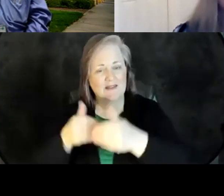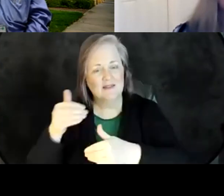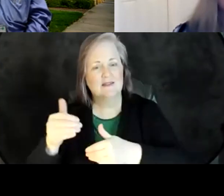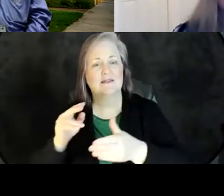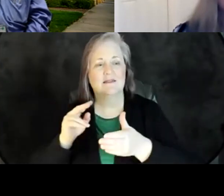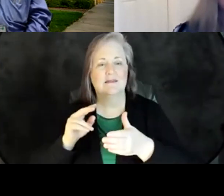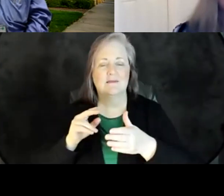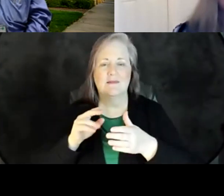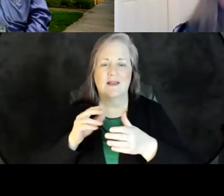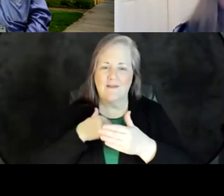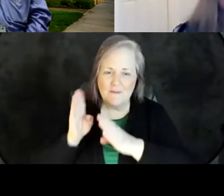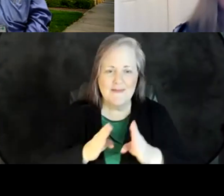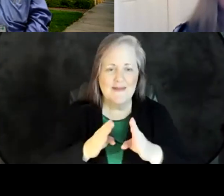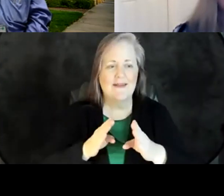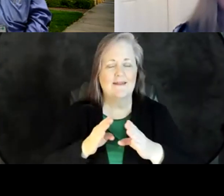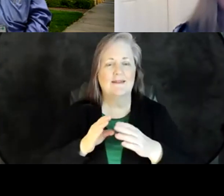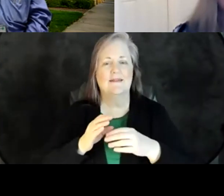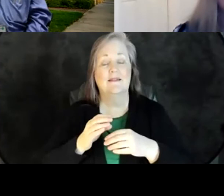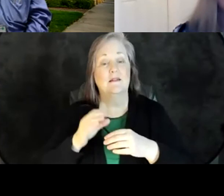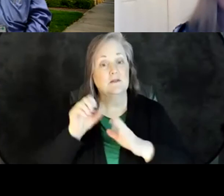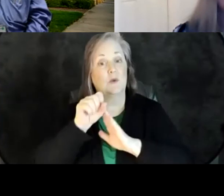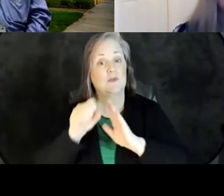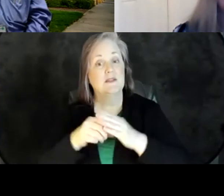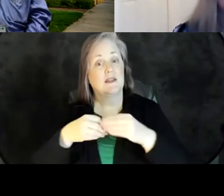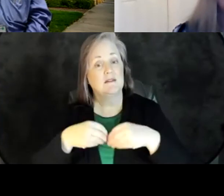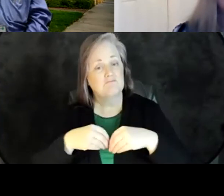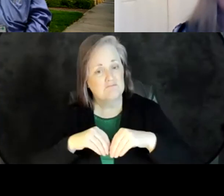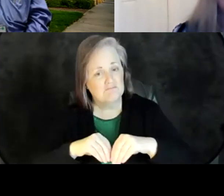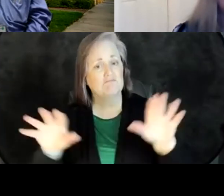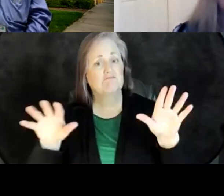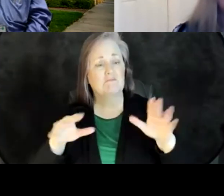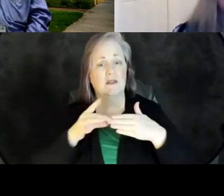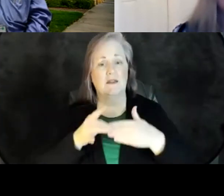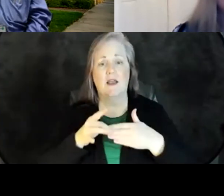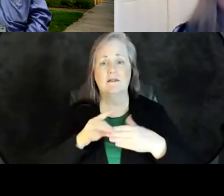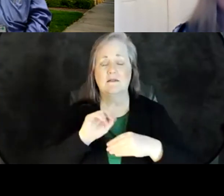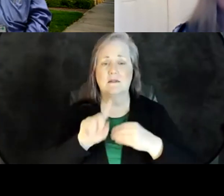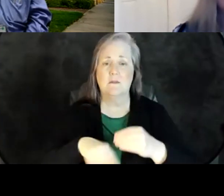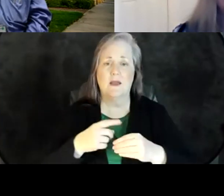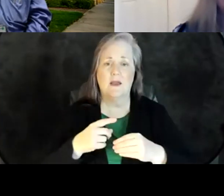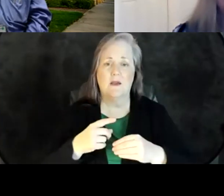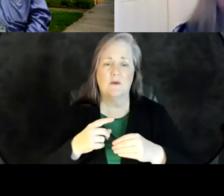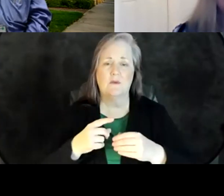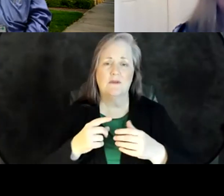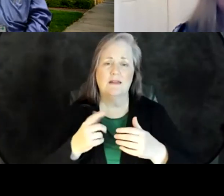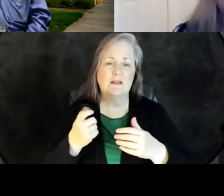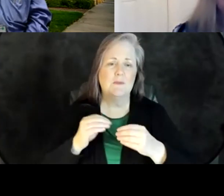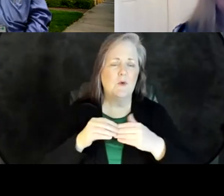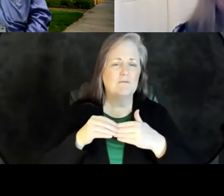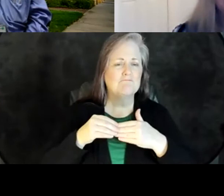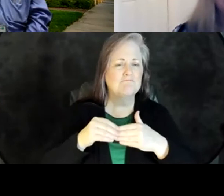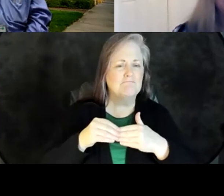So the state has released some guidance about being able to ease up on some